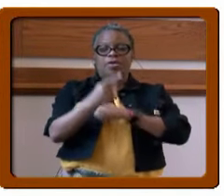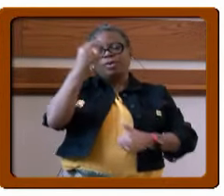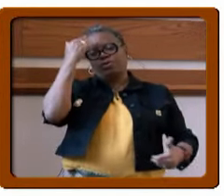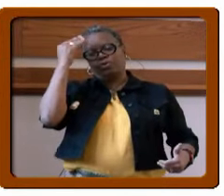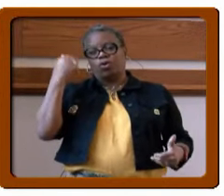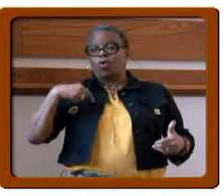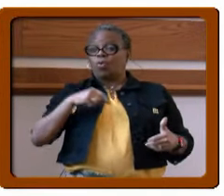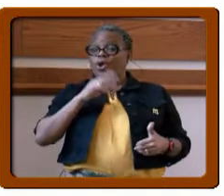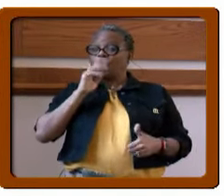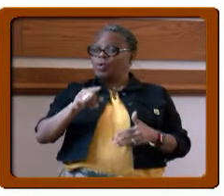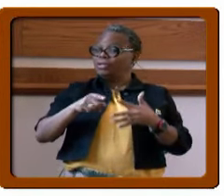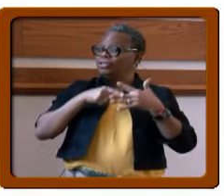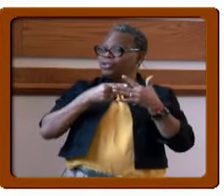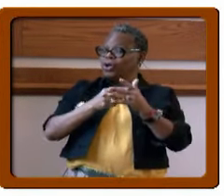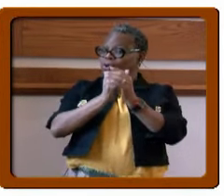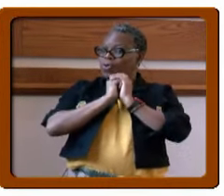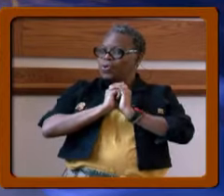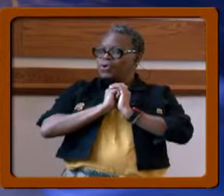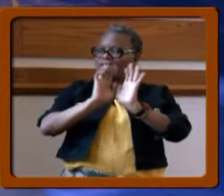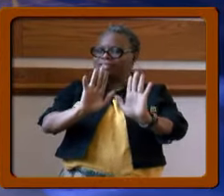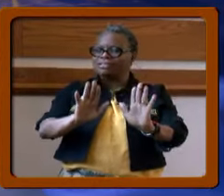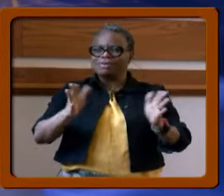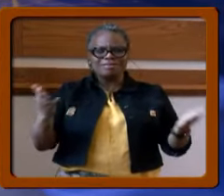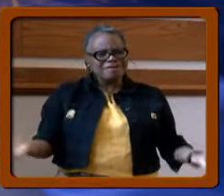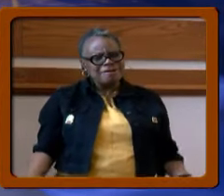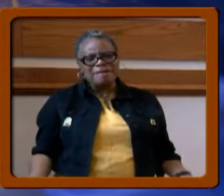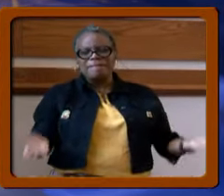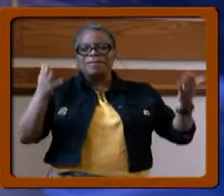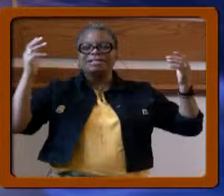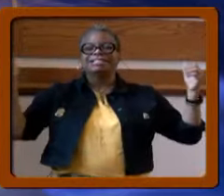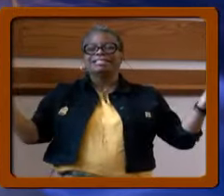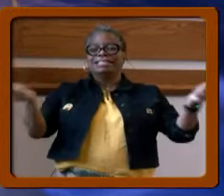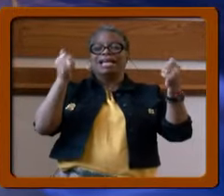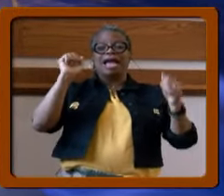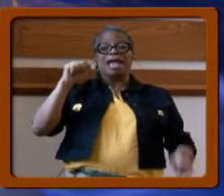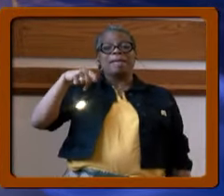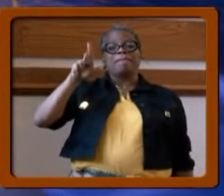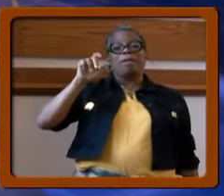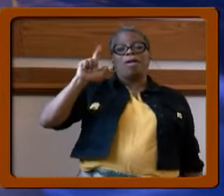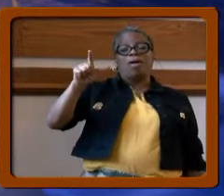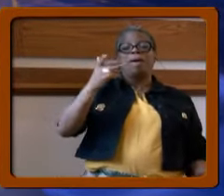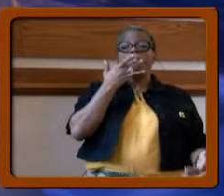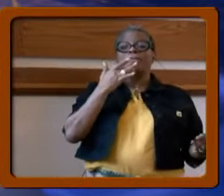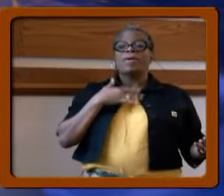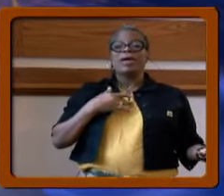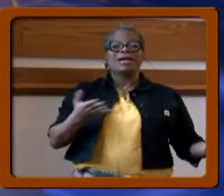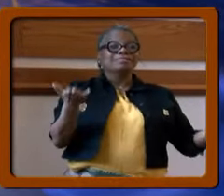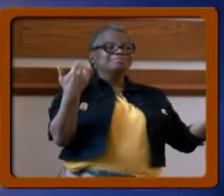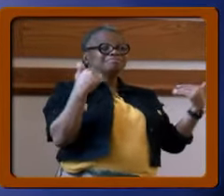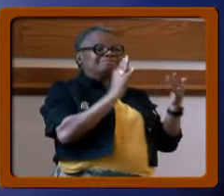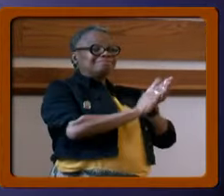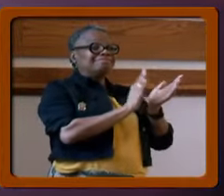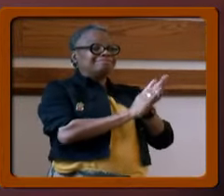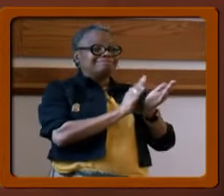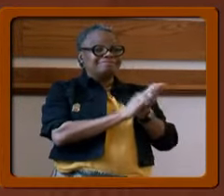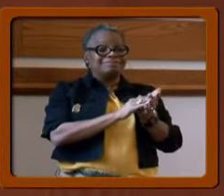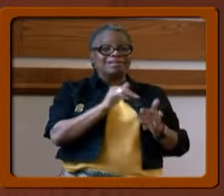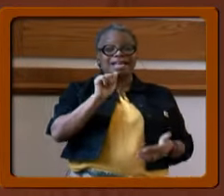we are about to worship? As a matter of fact, let's celebrate our April birthdays. Give it up for April.